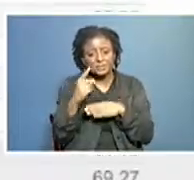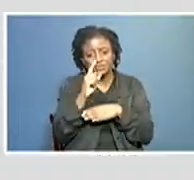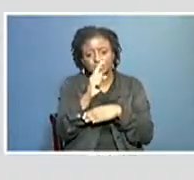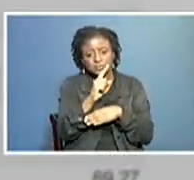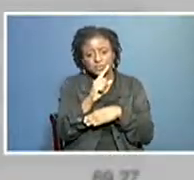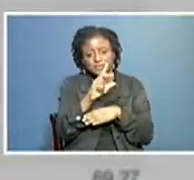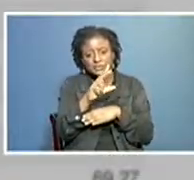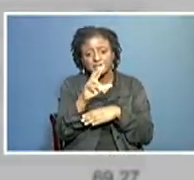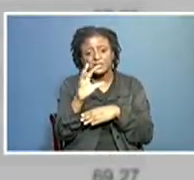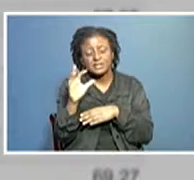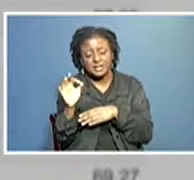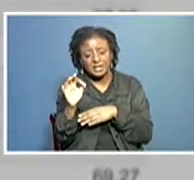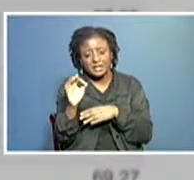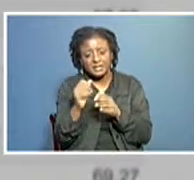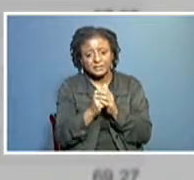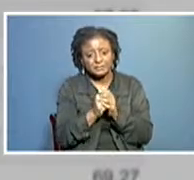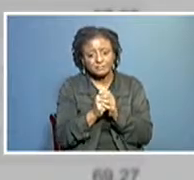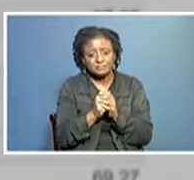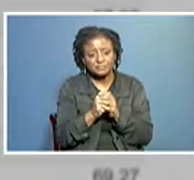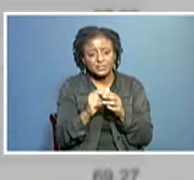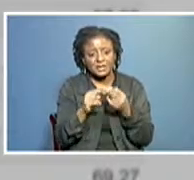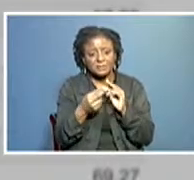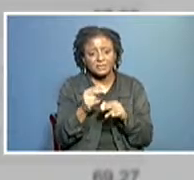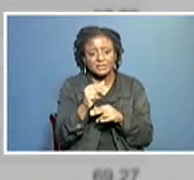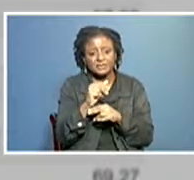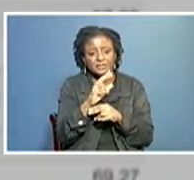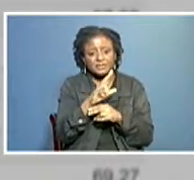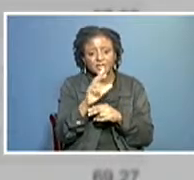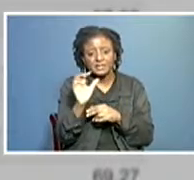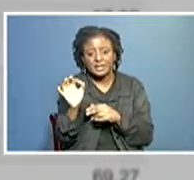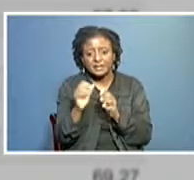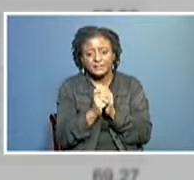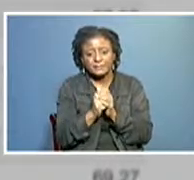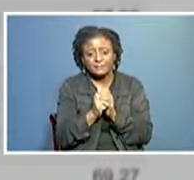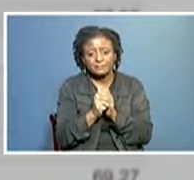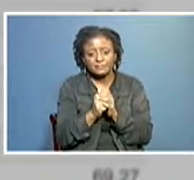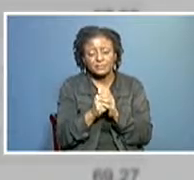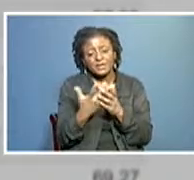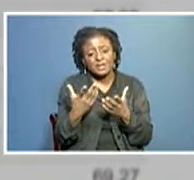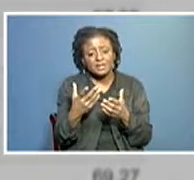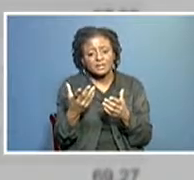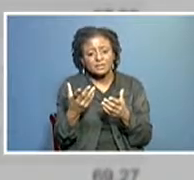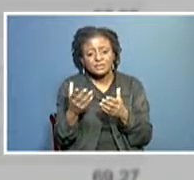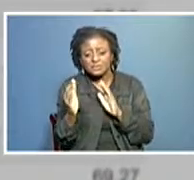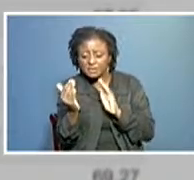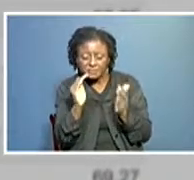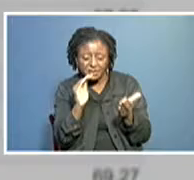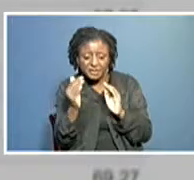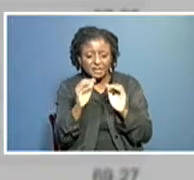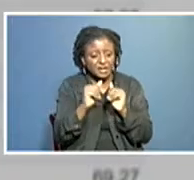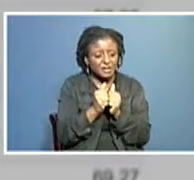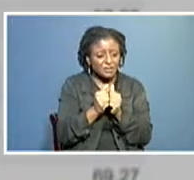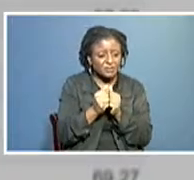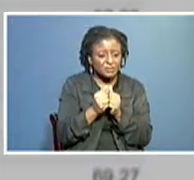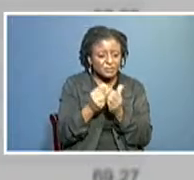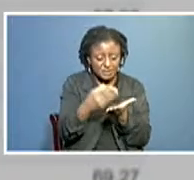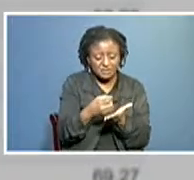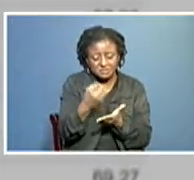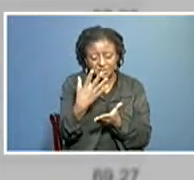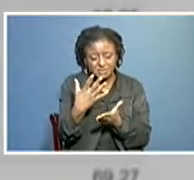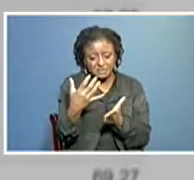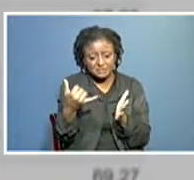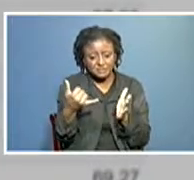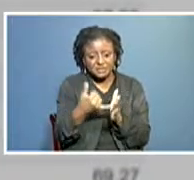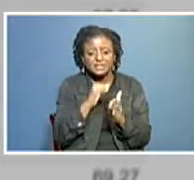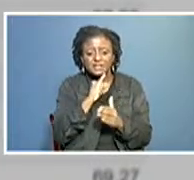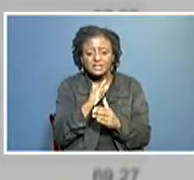did mid-year 2021. Often used to compare how expensive it is to live in one location compared to another, a cost